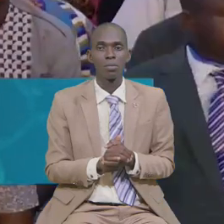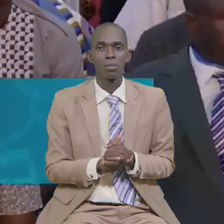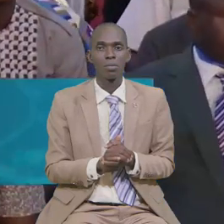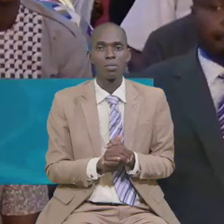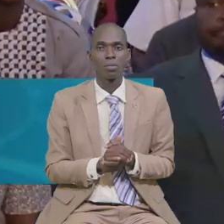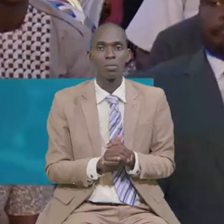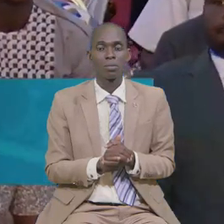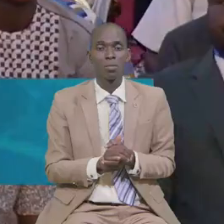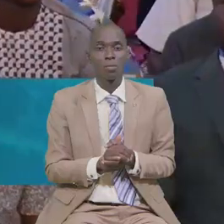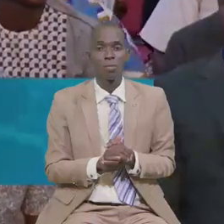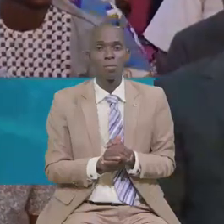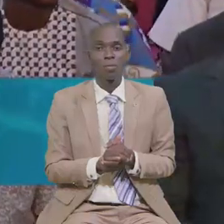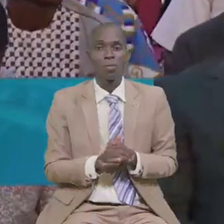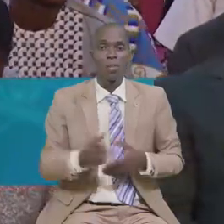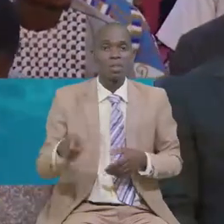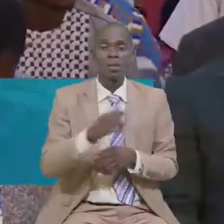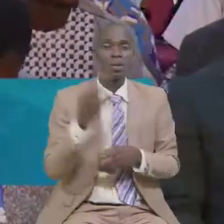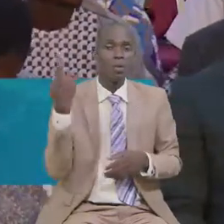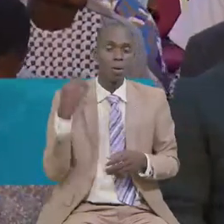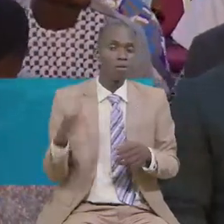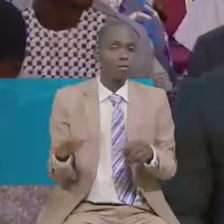They were full of expectation